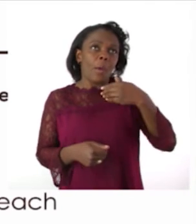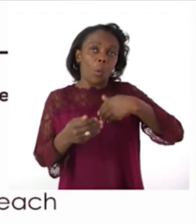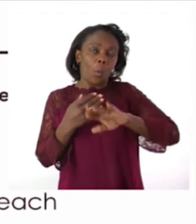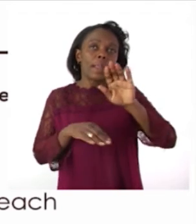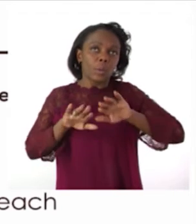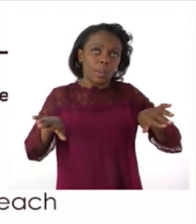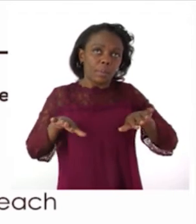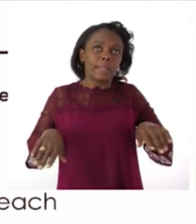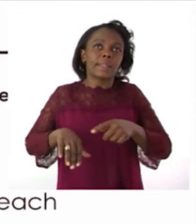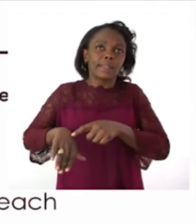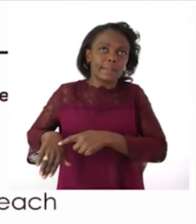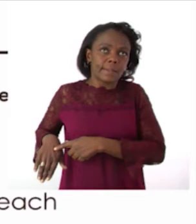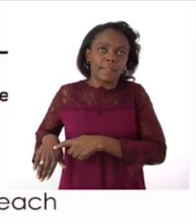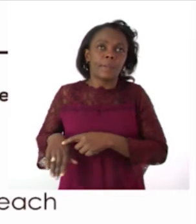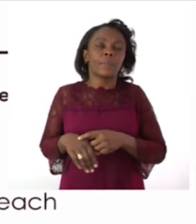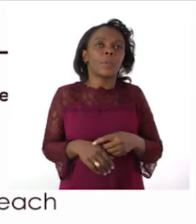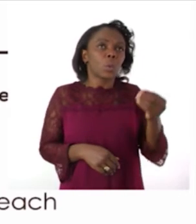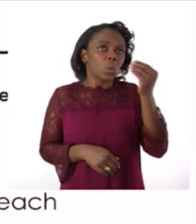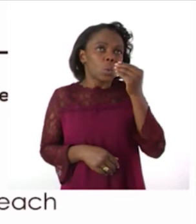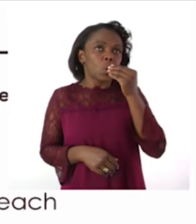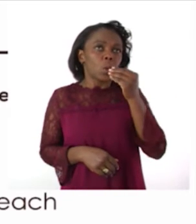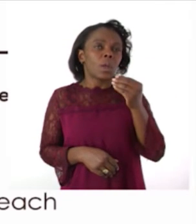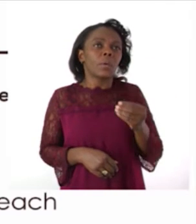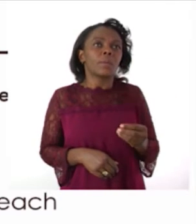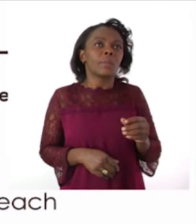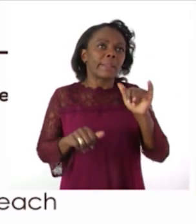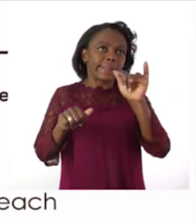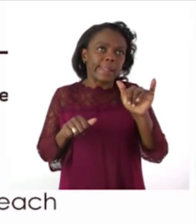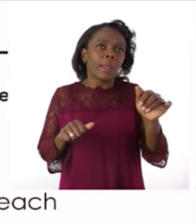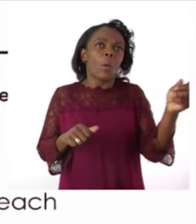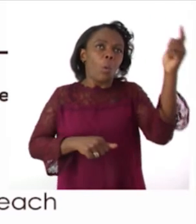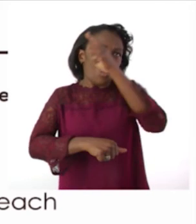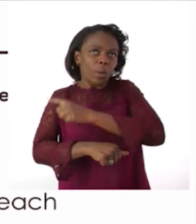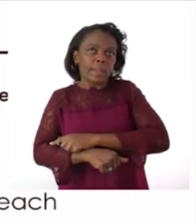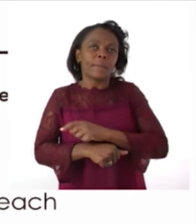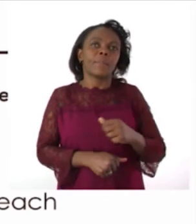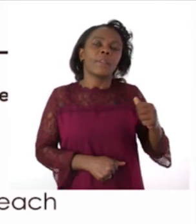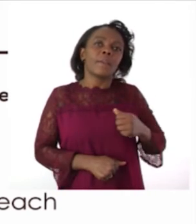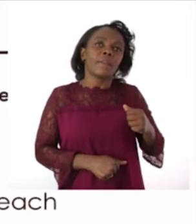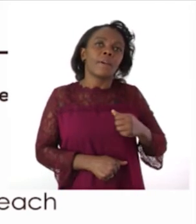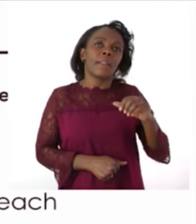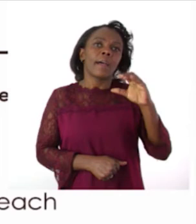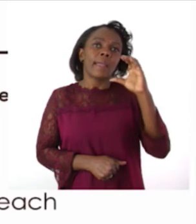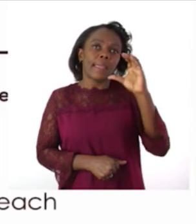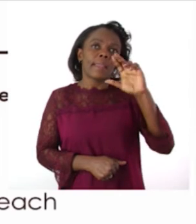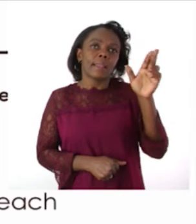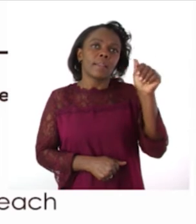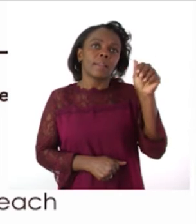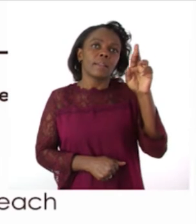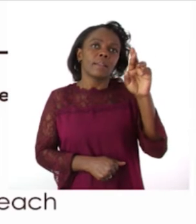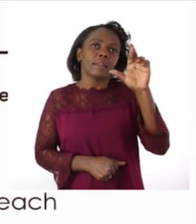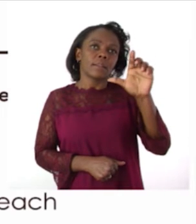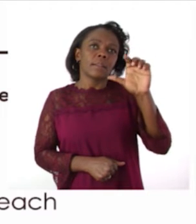yesterday. We took our dinner and stayed all day. Father and Charles went out a little